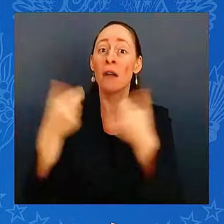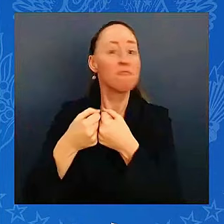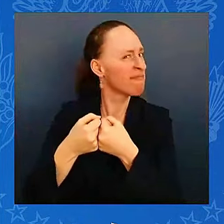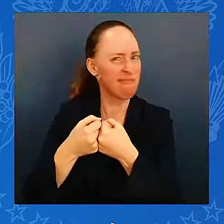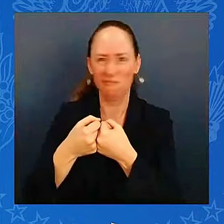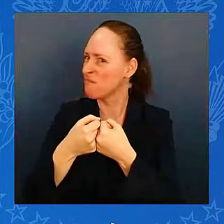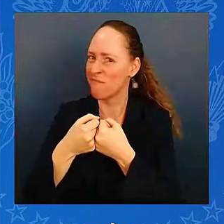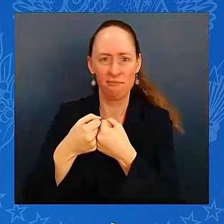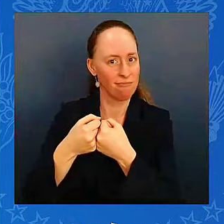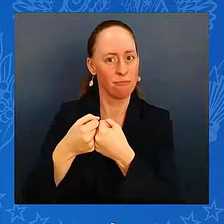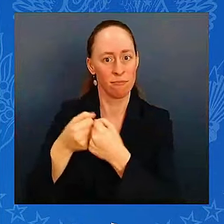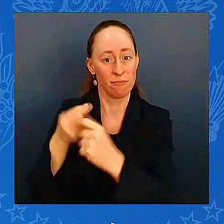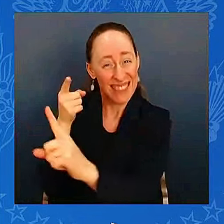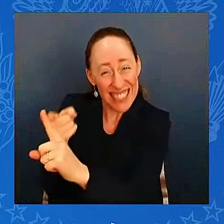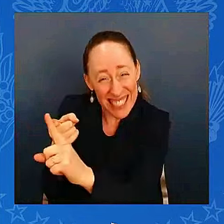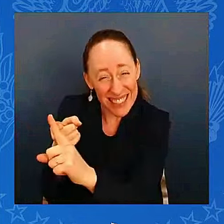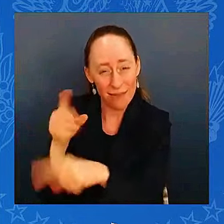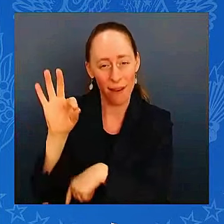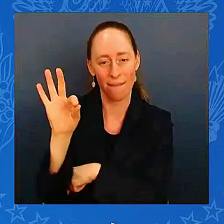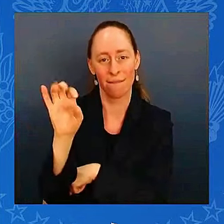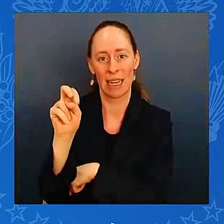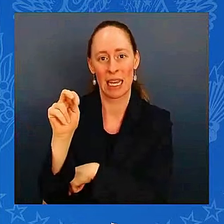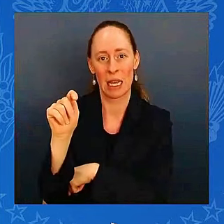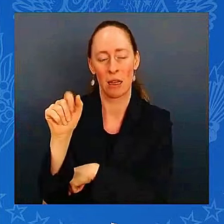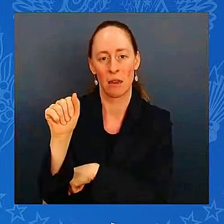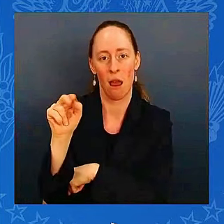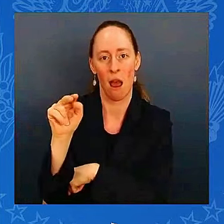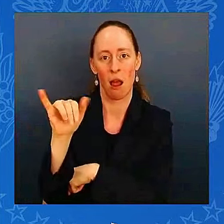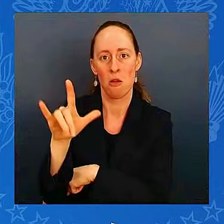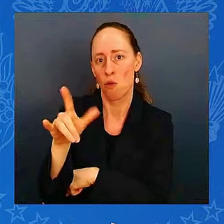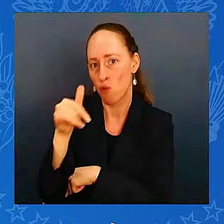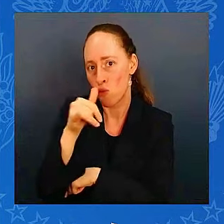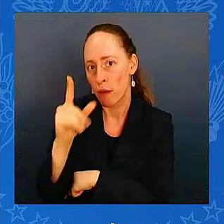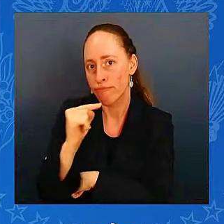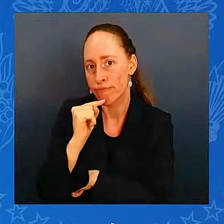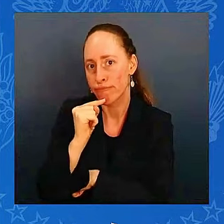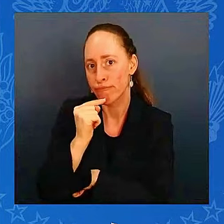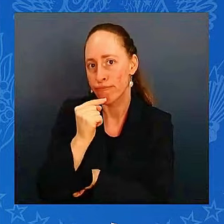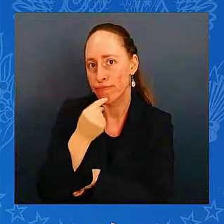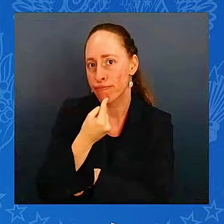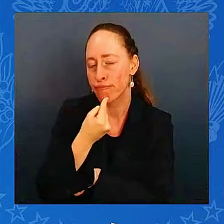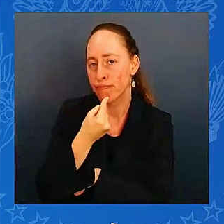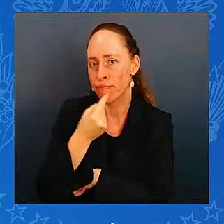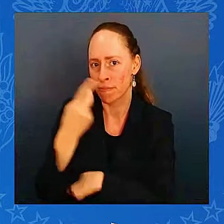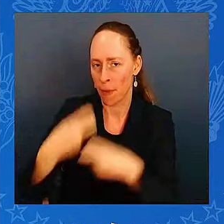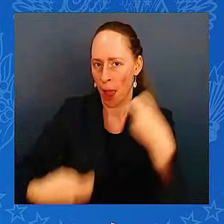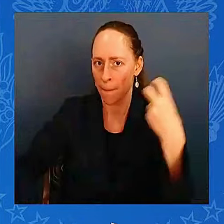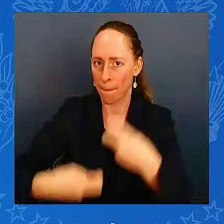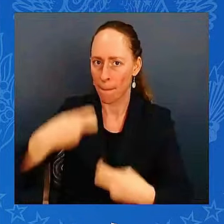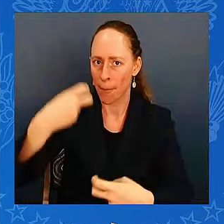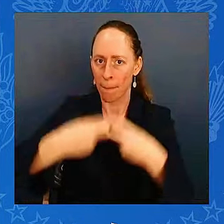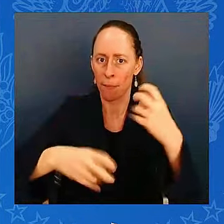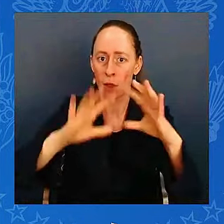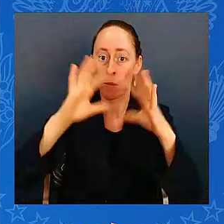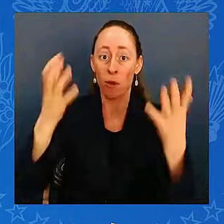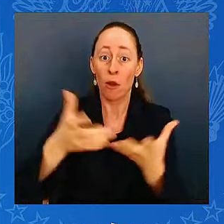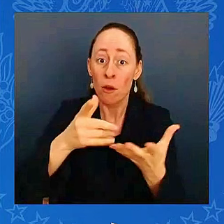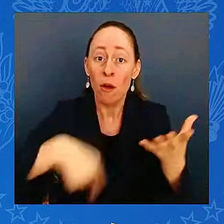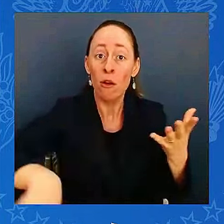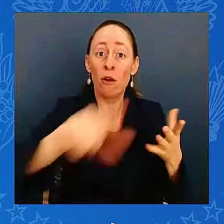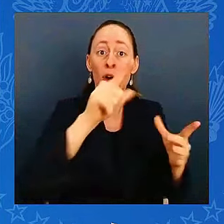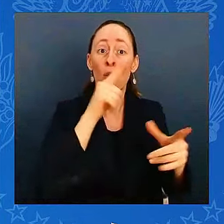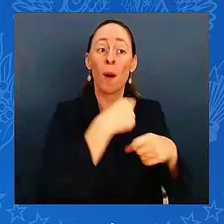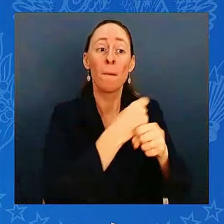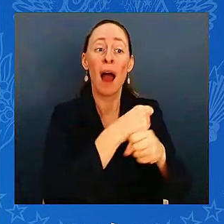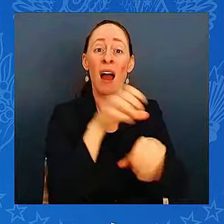by definition, a global challenge. People ship precursor chemicals, the ingredients that go into fentanyl, from one country to another. Criminals make